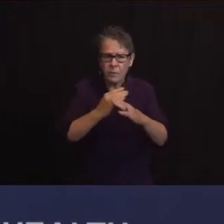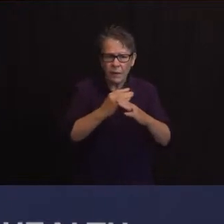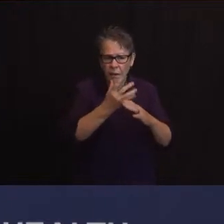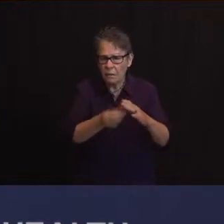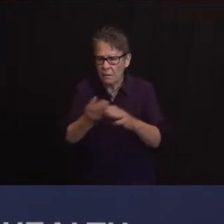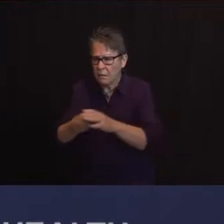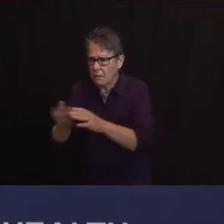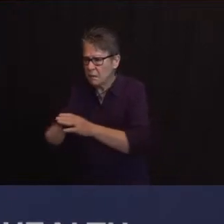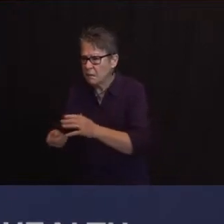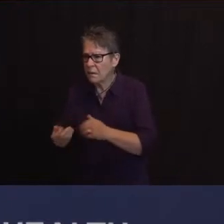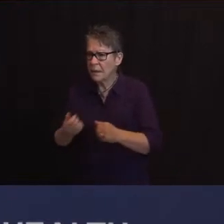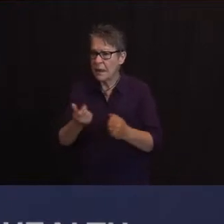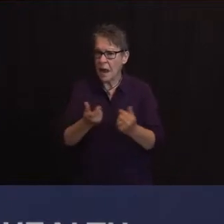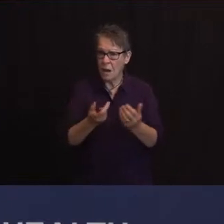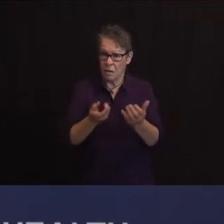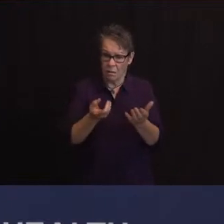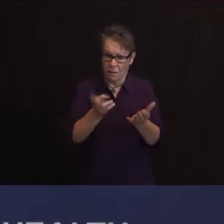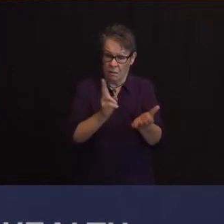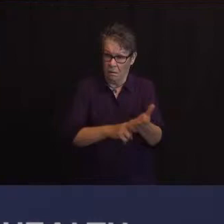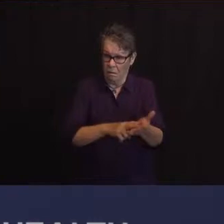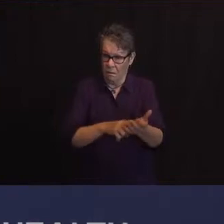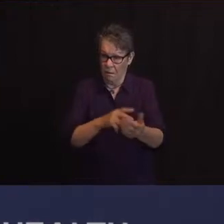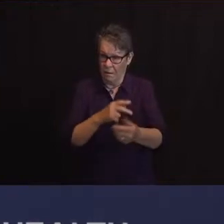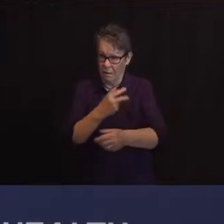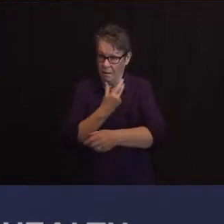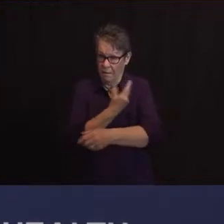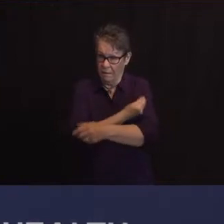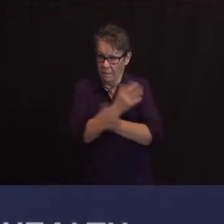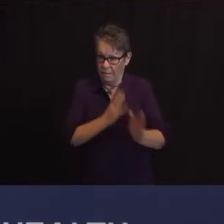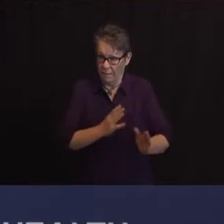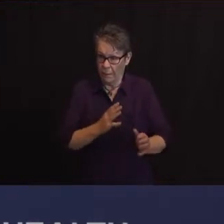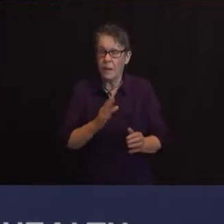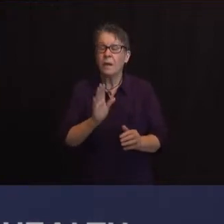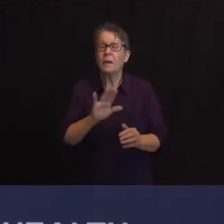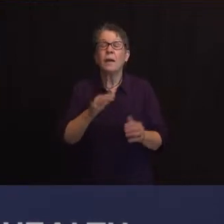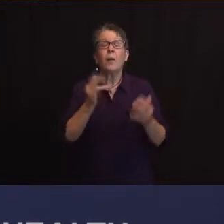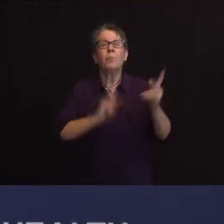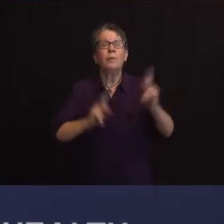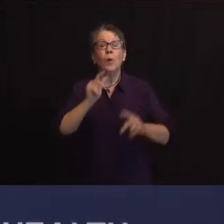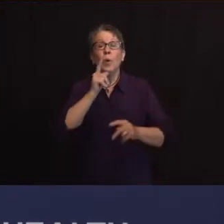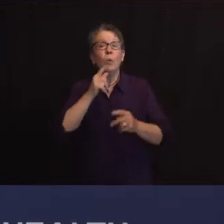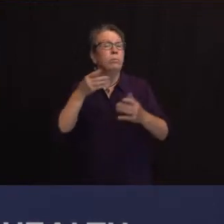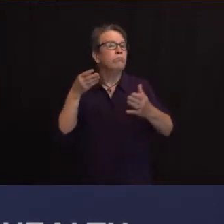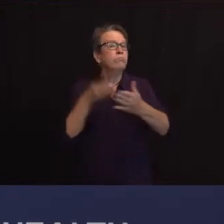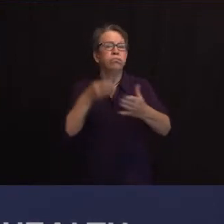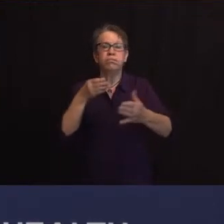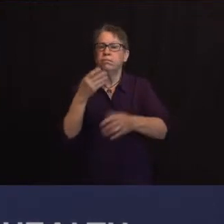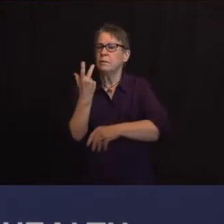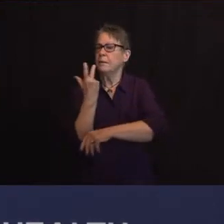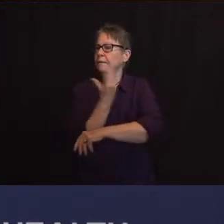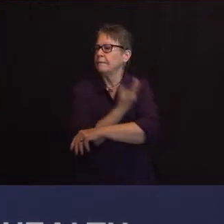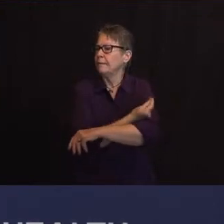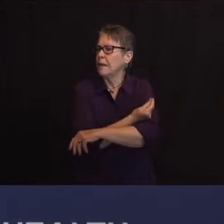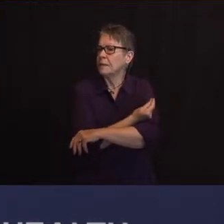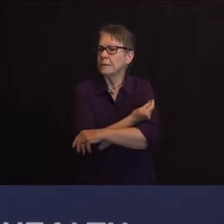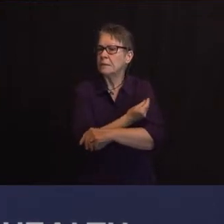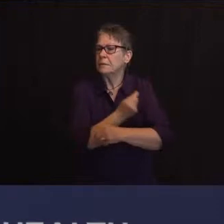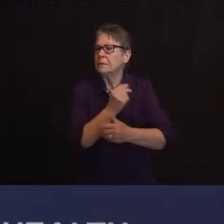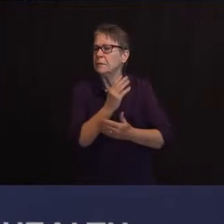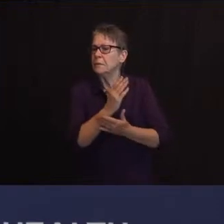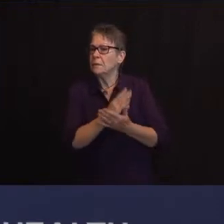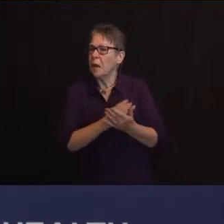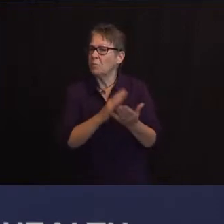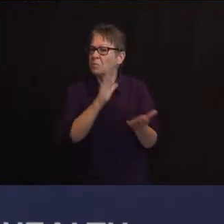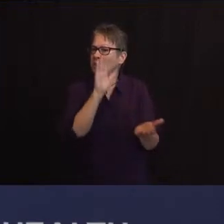close to preventing us from getting to 70%. There's going to be some folks, clearly, but that's not going to be as big a number